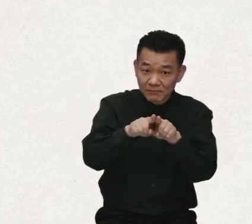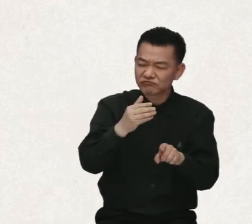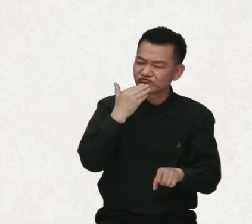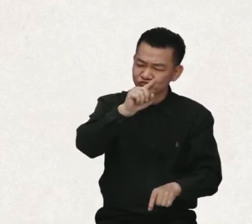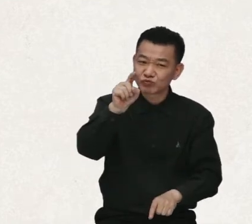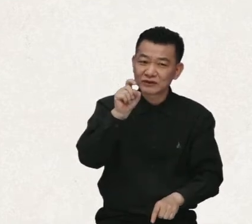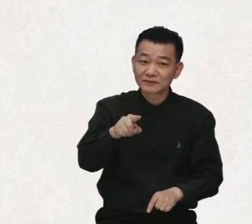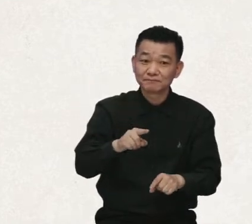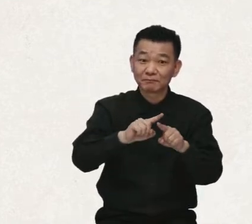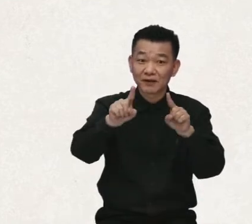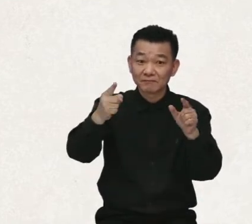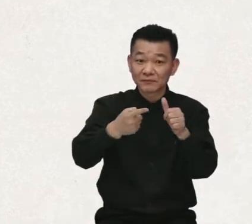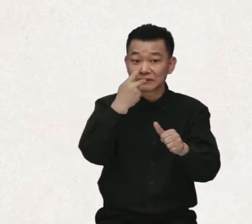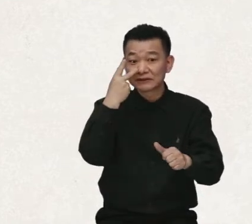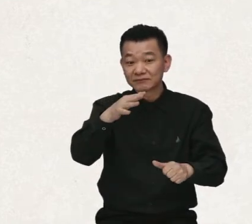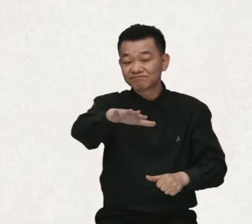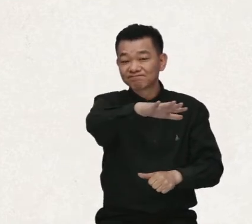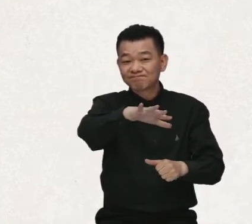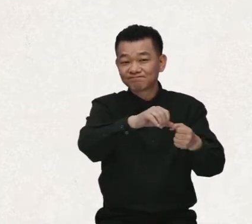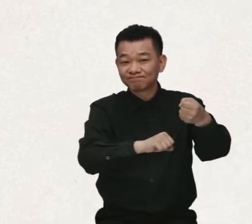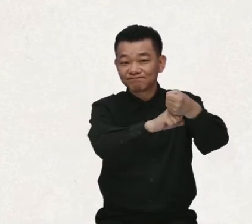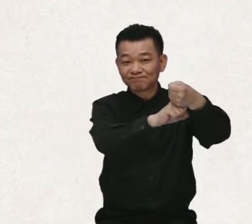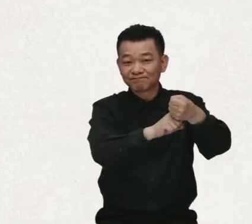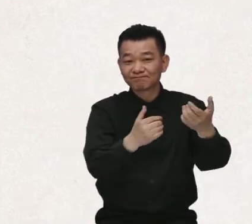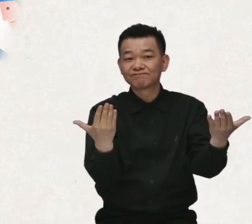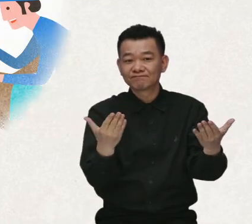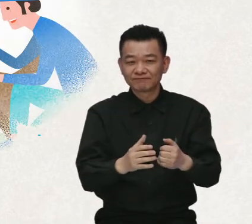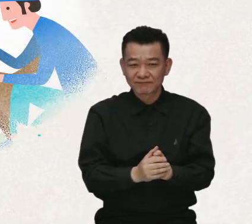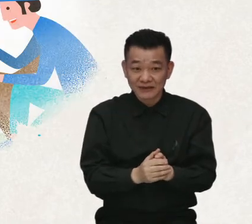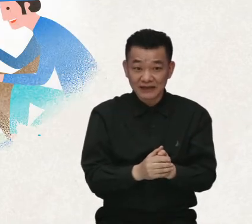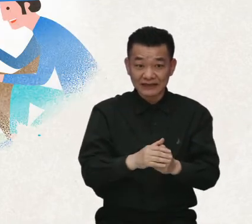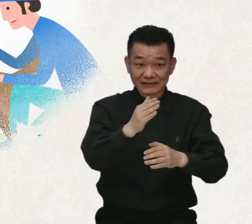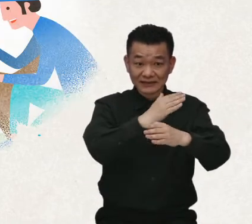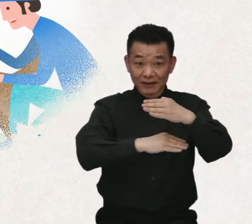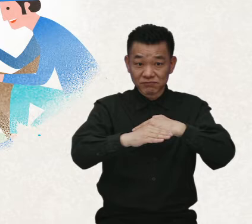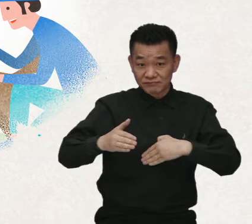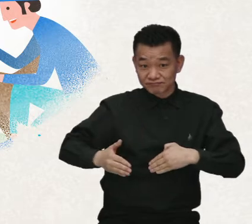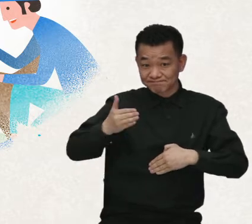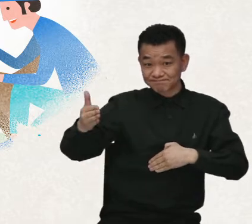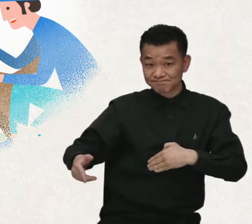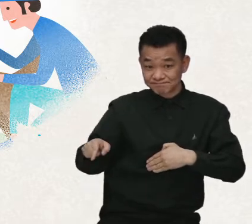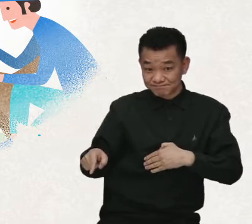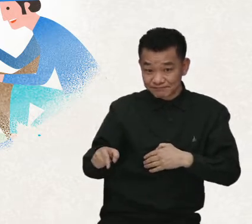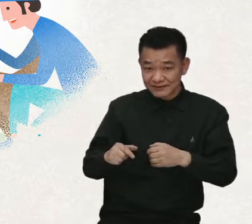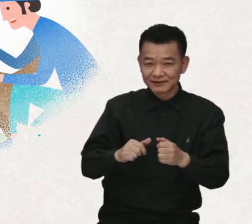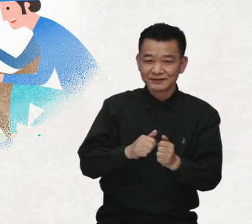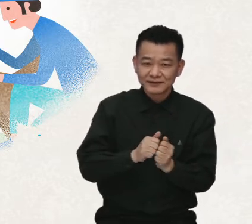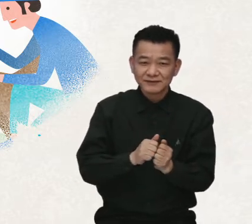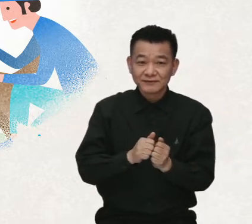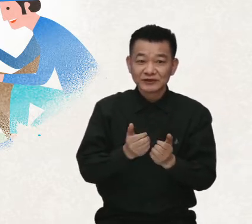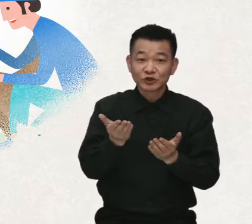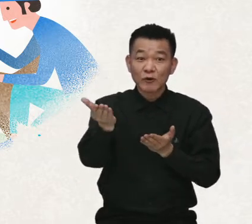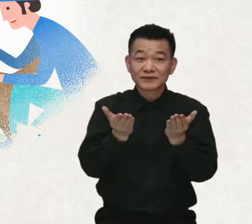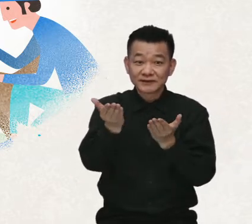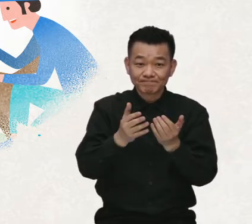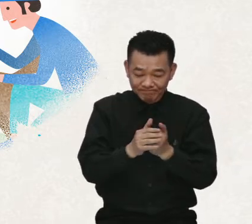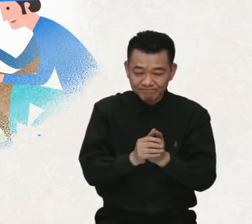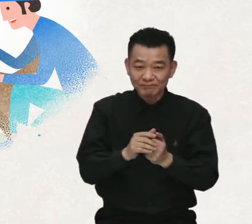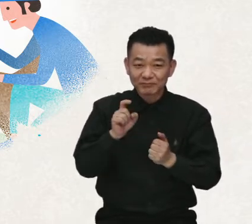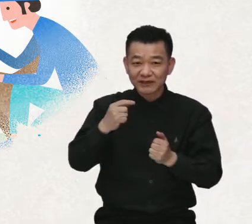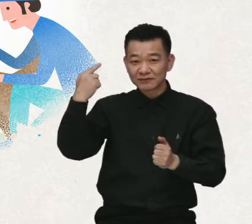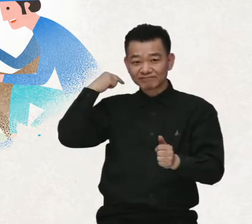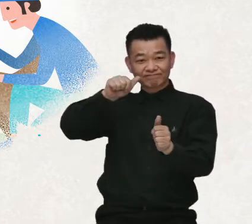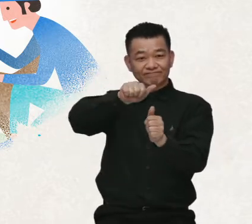That is a good question. First of all, live assistants means personal assistant service providers next to the persons